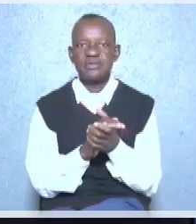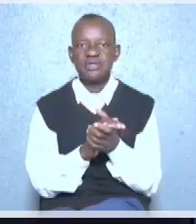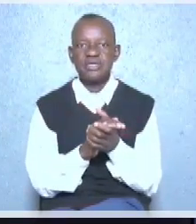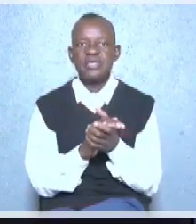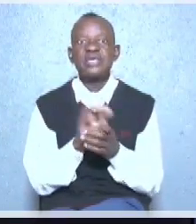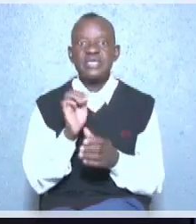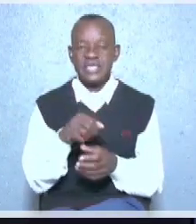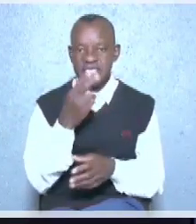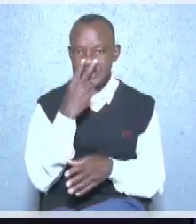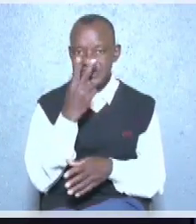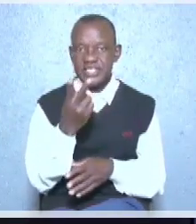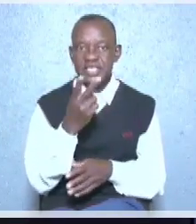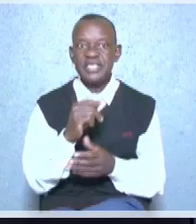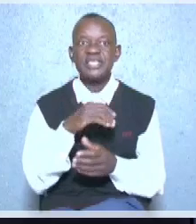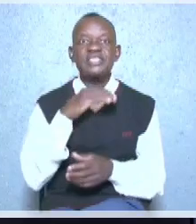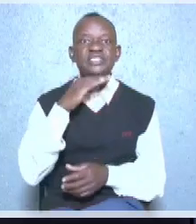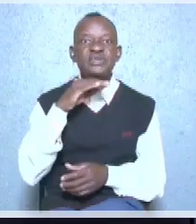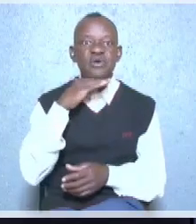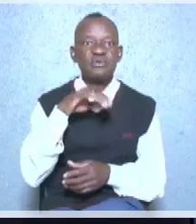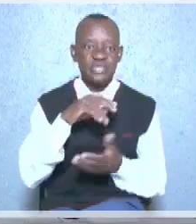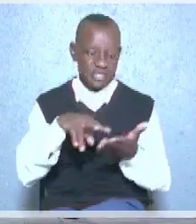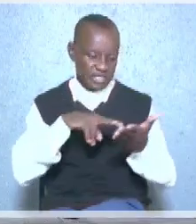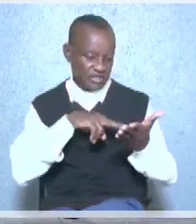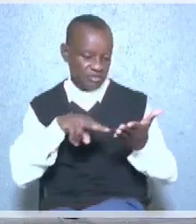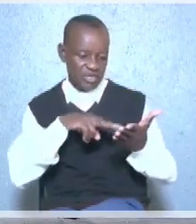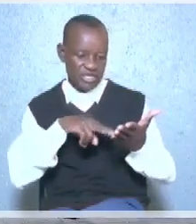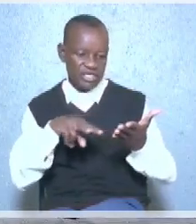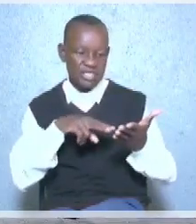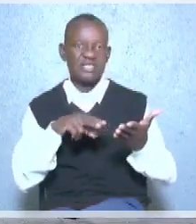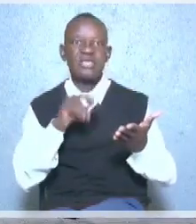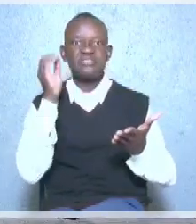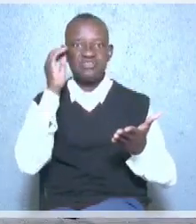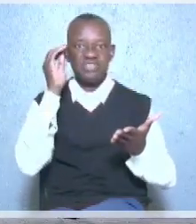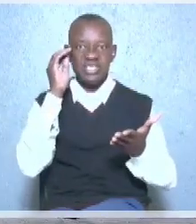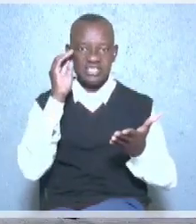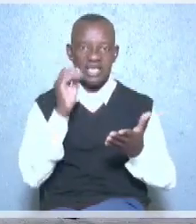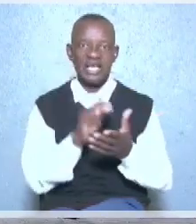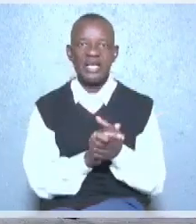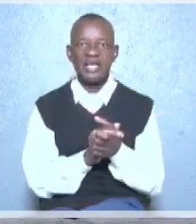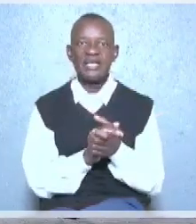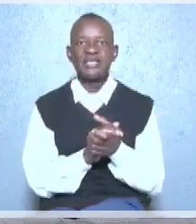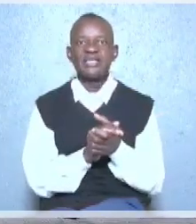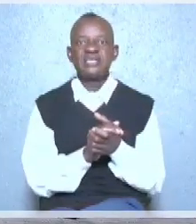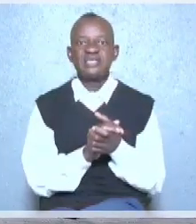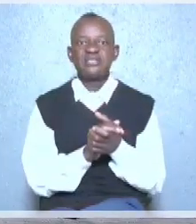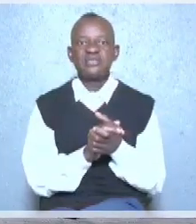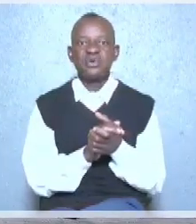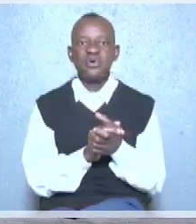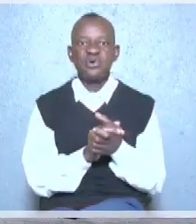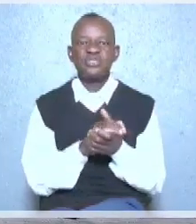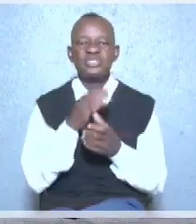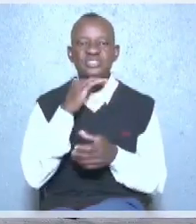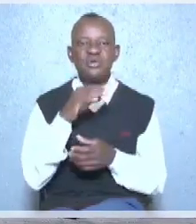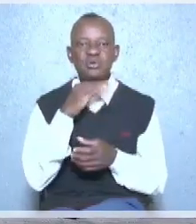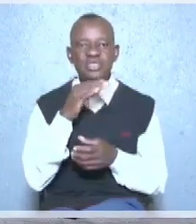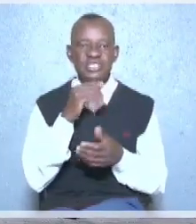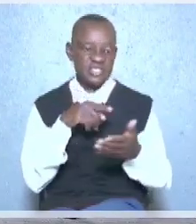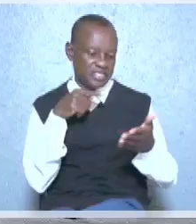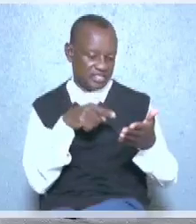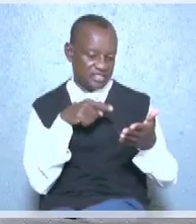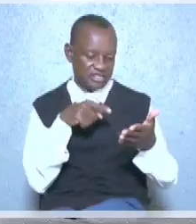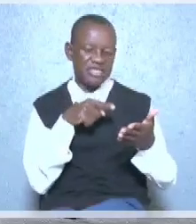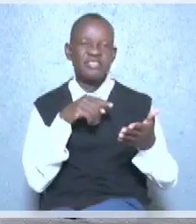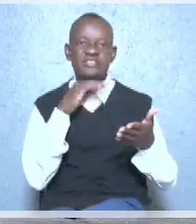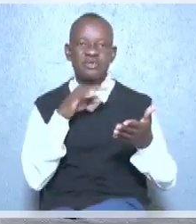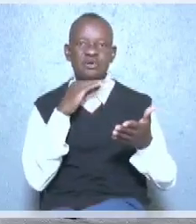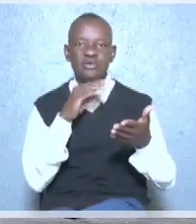is written and shot by Namibians with the accuracy and the truthfulness that it deserves instead of it being watered down by somebody